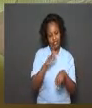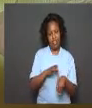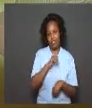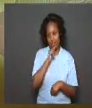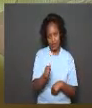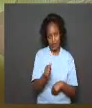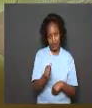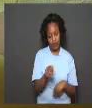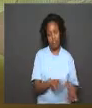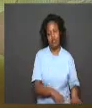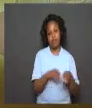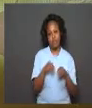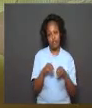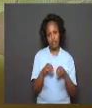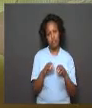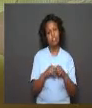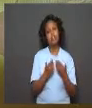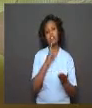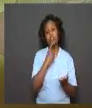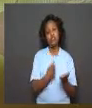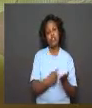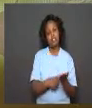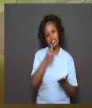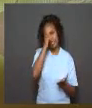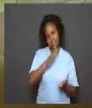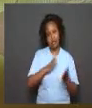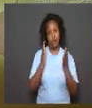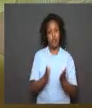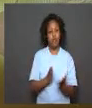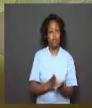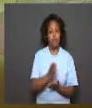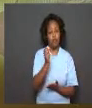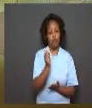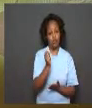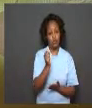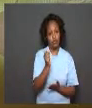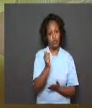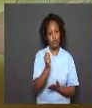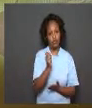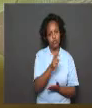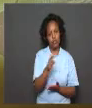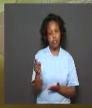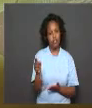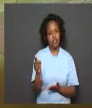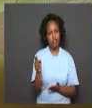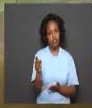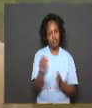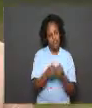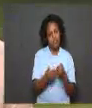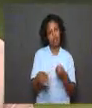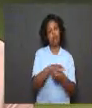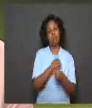Students, how does this list of human rights make you feel about